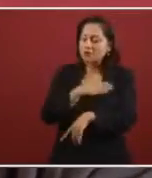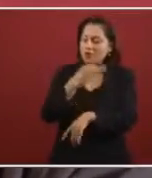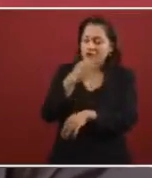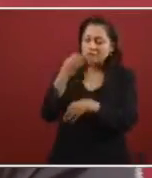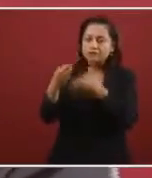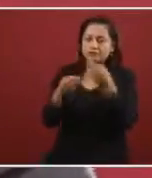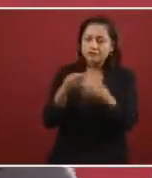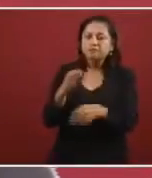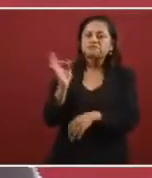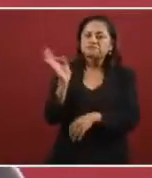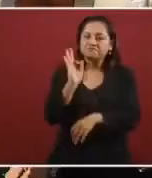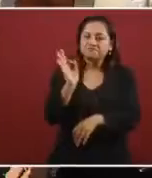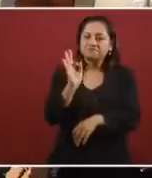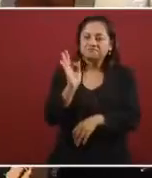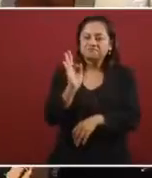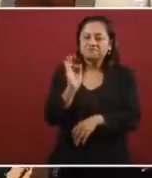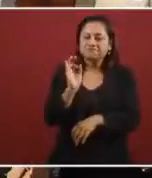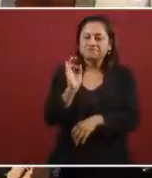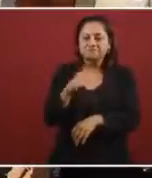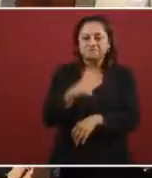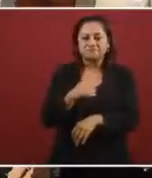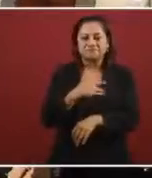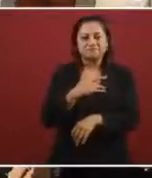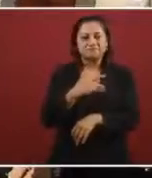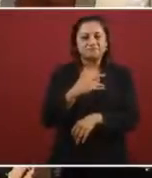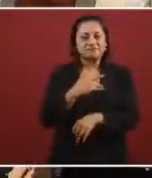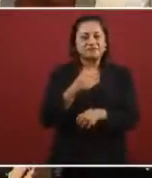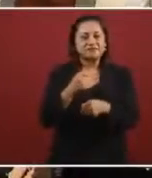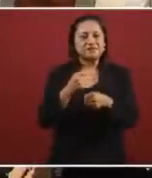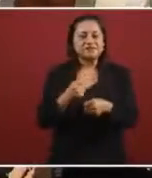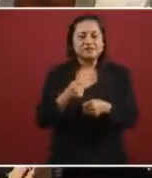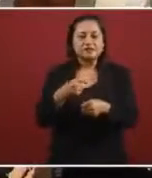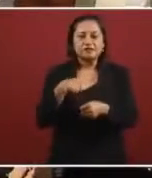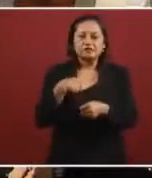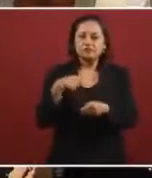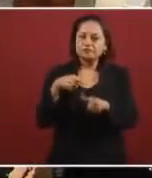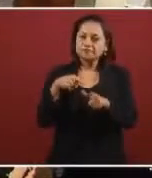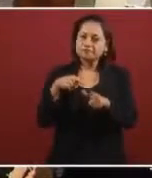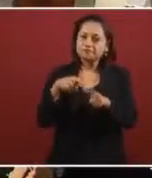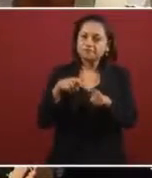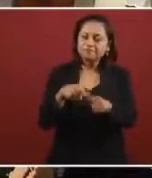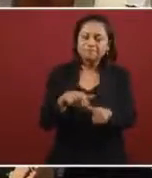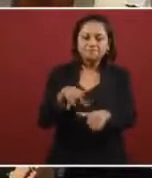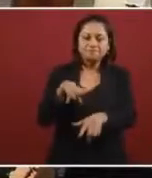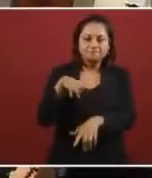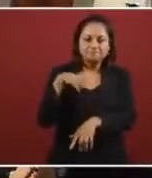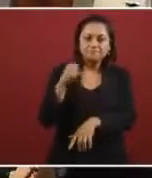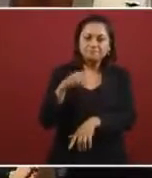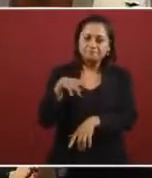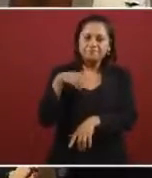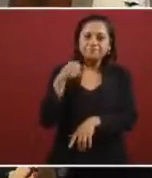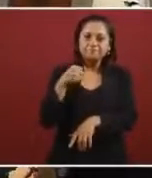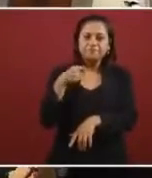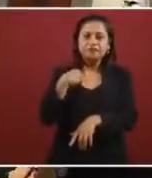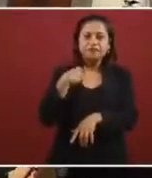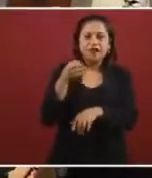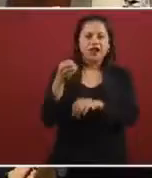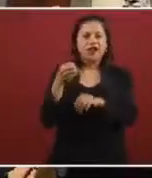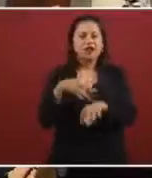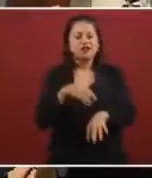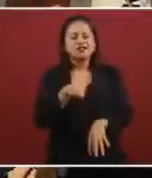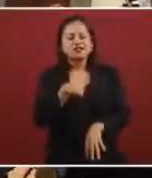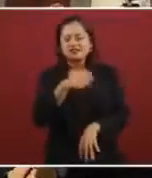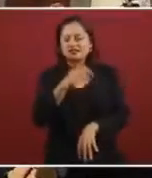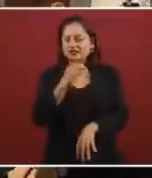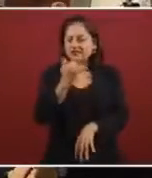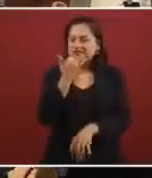por vencido. I do not feel that I have been Al contrario, creo que vamos a lograr. that I have lost. On the contrary, I feel